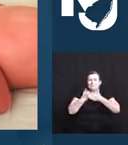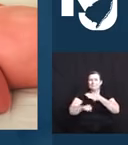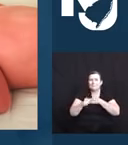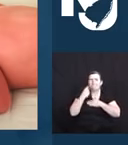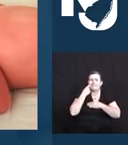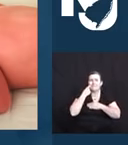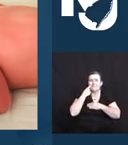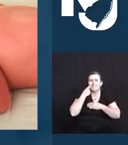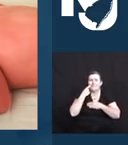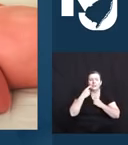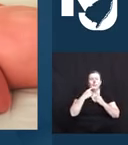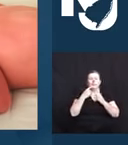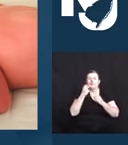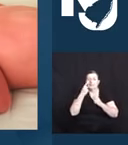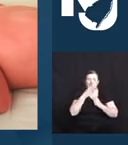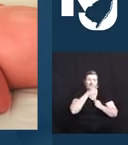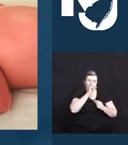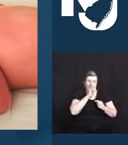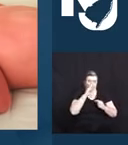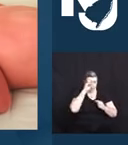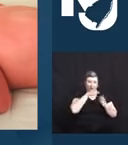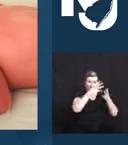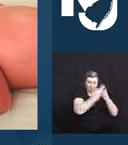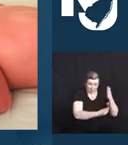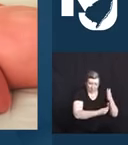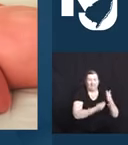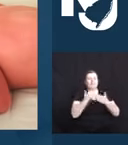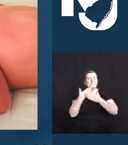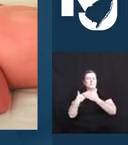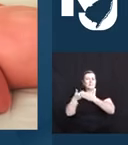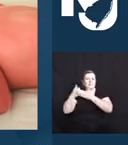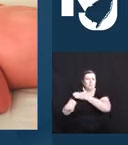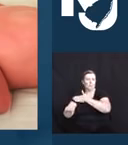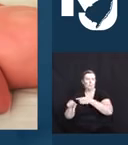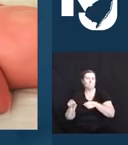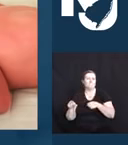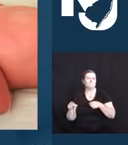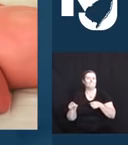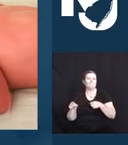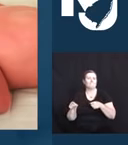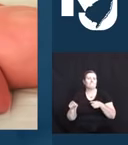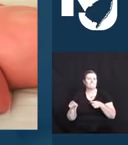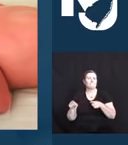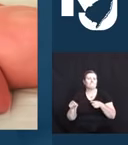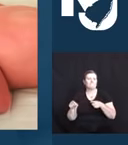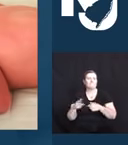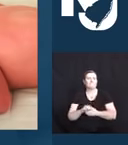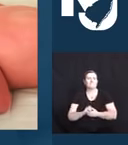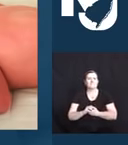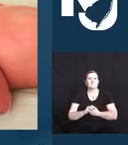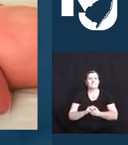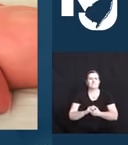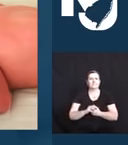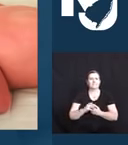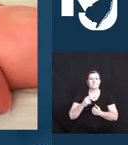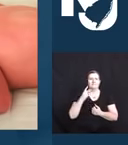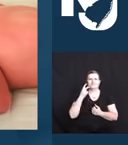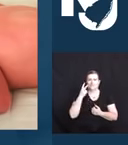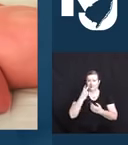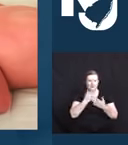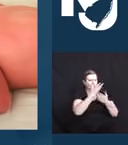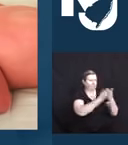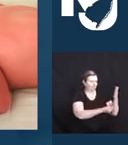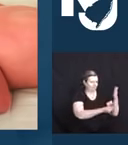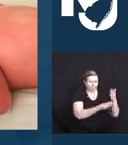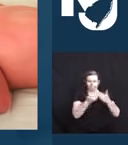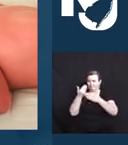his name means victorious in Punjabi, the Alpha and Omega, the beginning and the